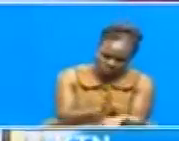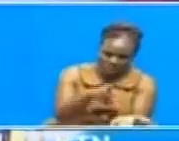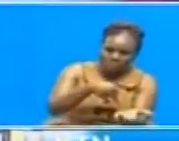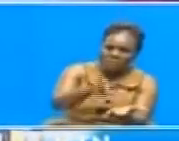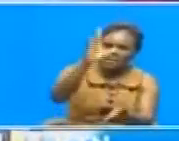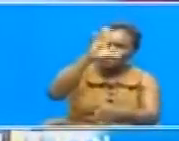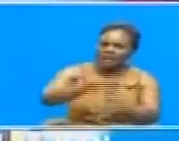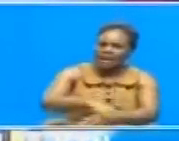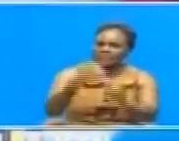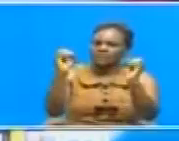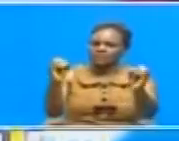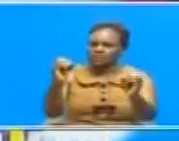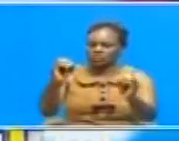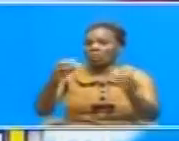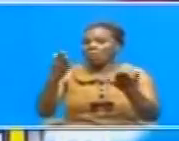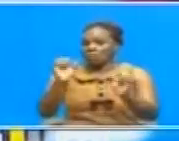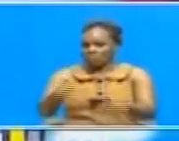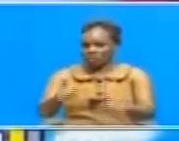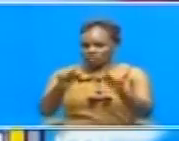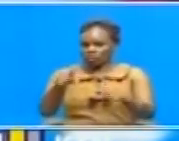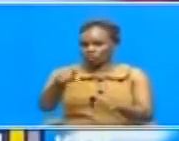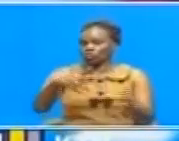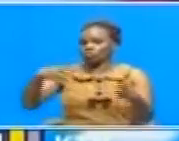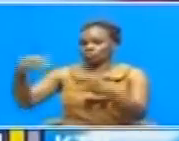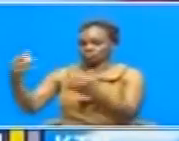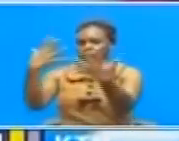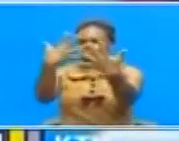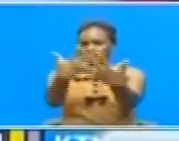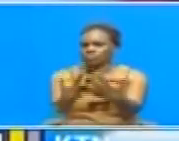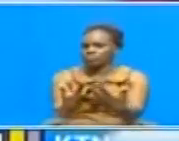benefit. Pia, unaanza kutoka na kupitia jela.